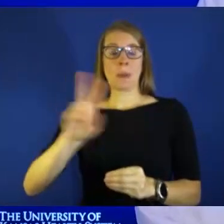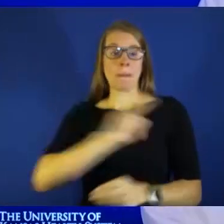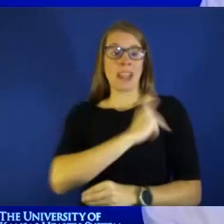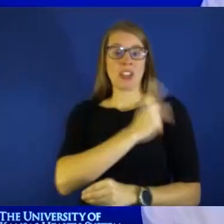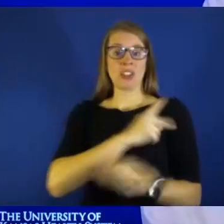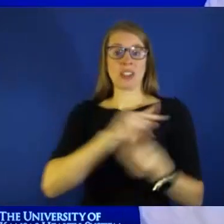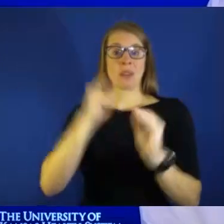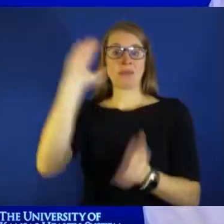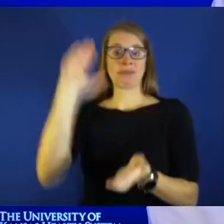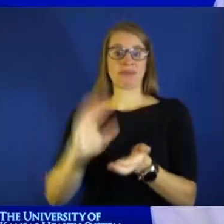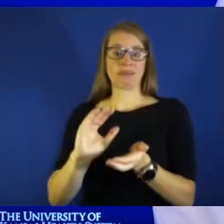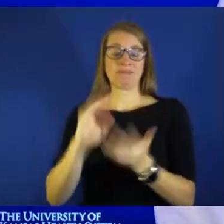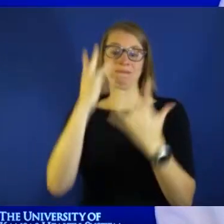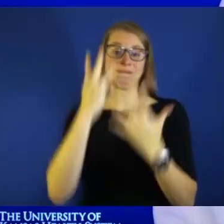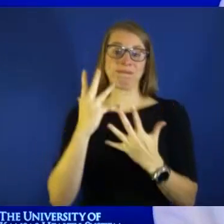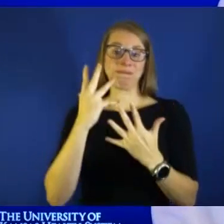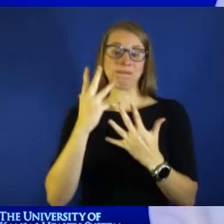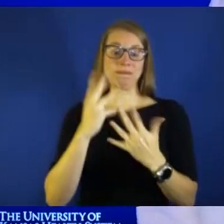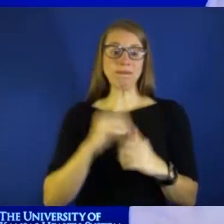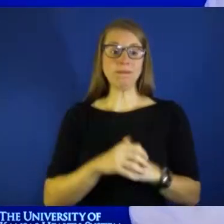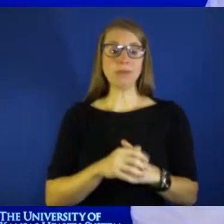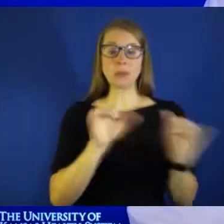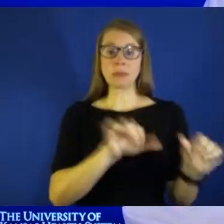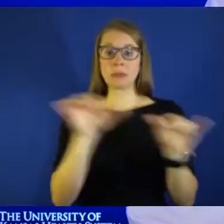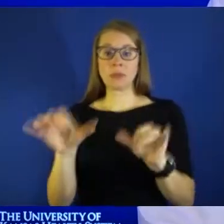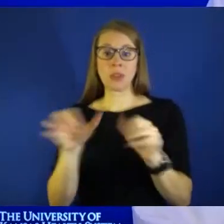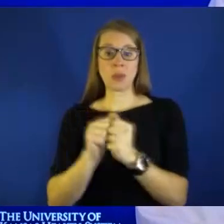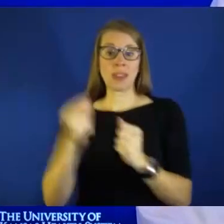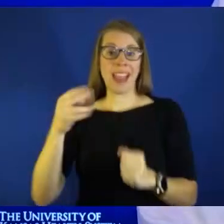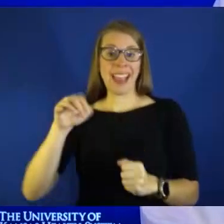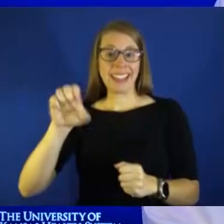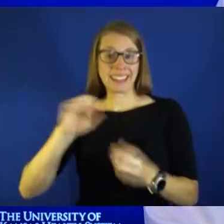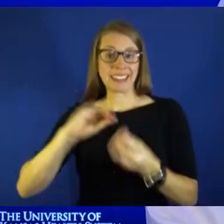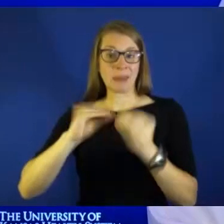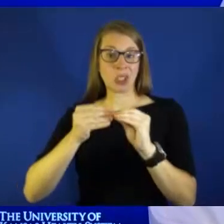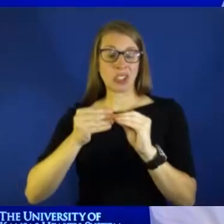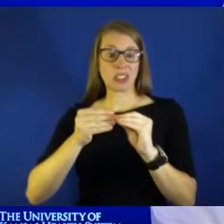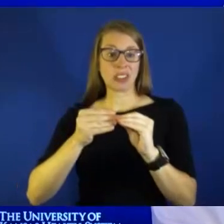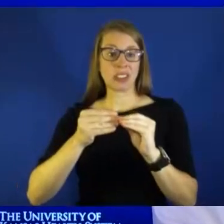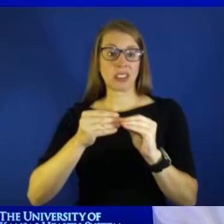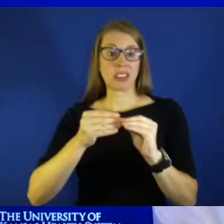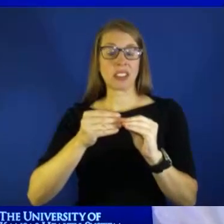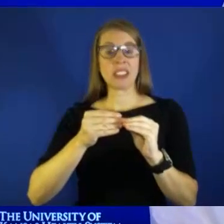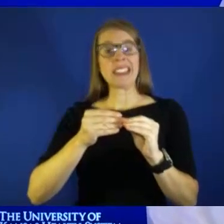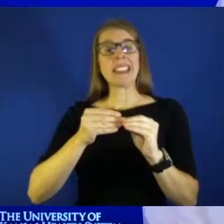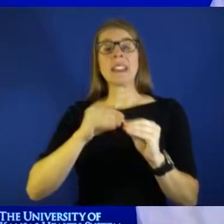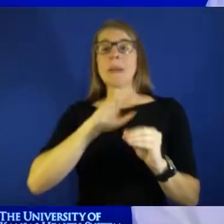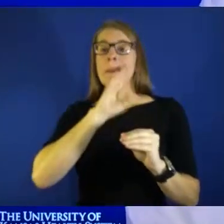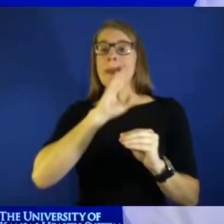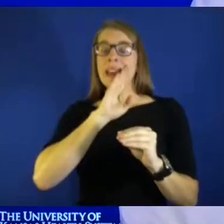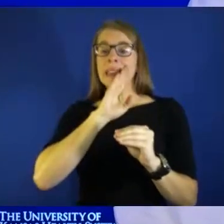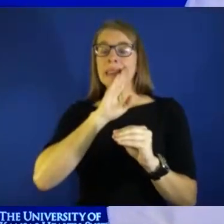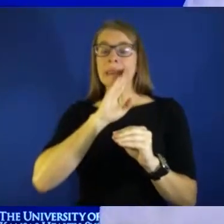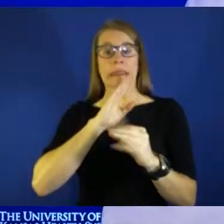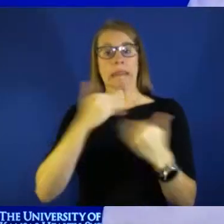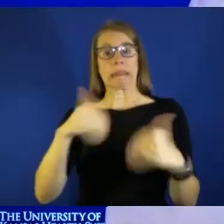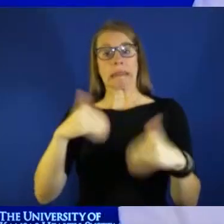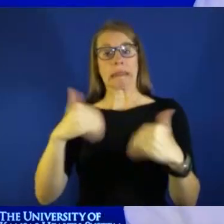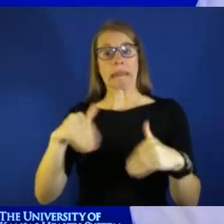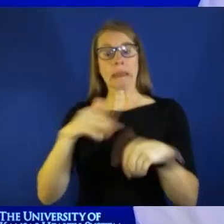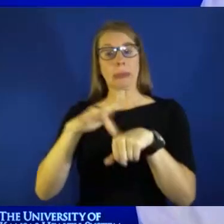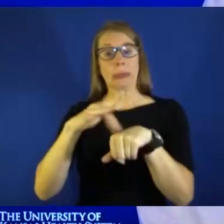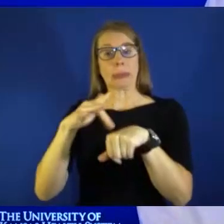Unfortunately, they are similar with Hays's, which doesn't have as much capacity as we do, as we obviously all know that. But again, Hays